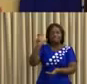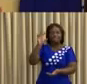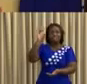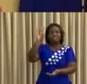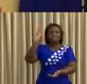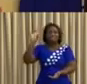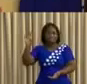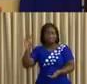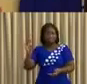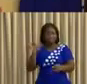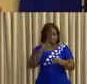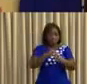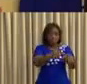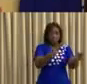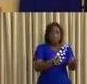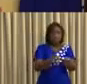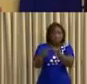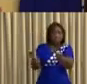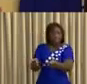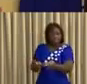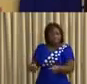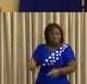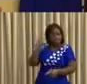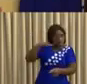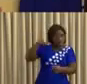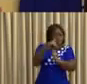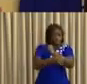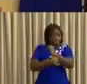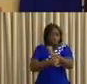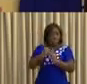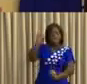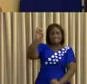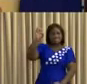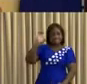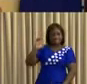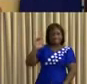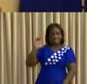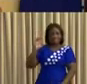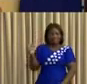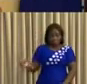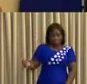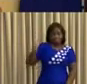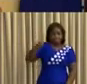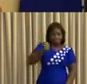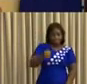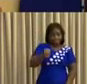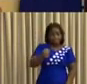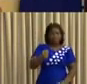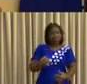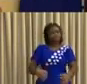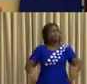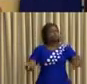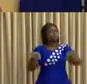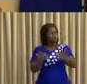33,377 polling stations across the country, the Electoral Commission has put in place the